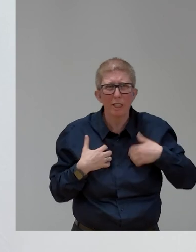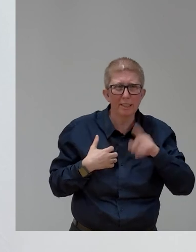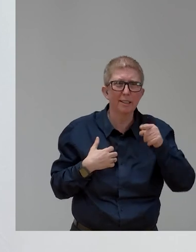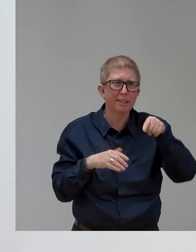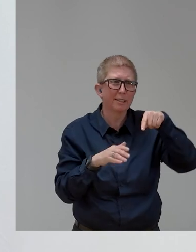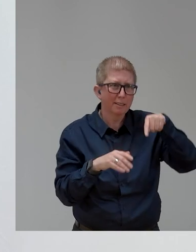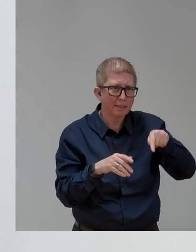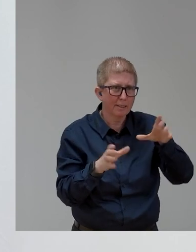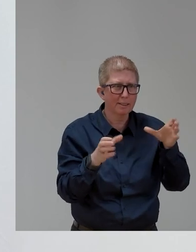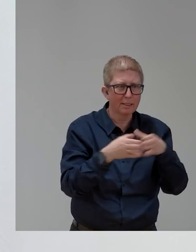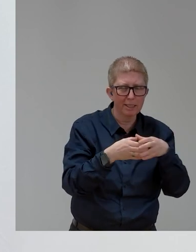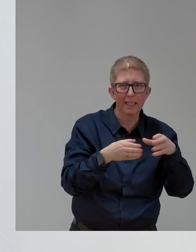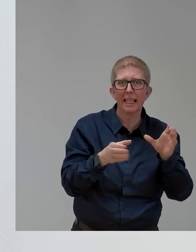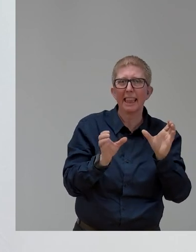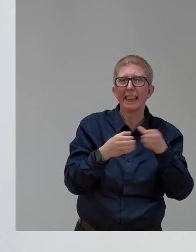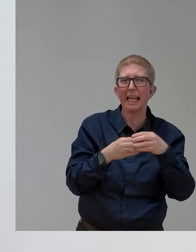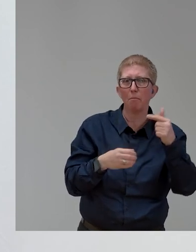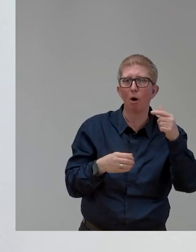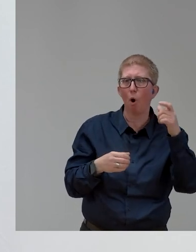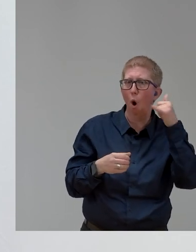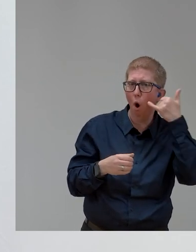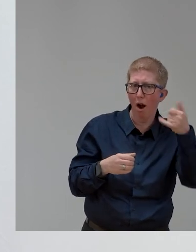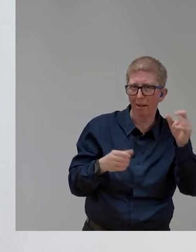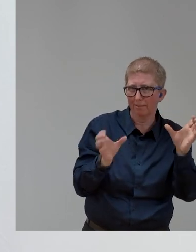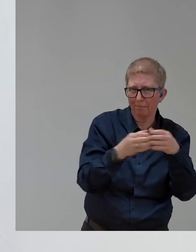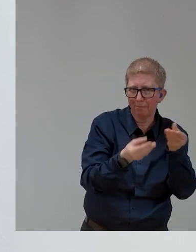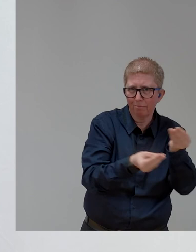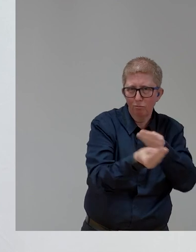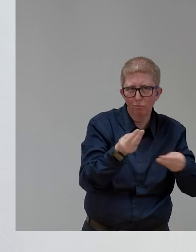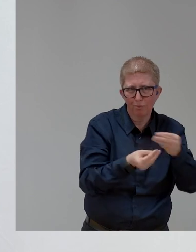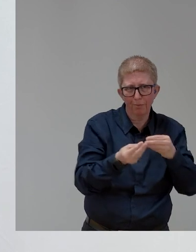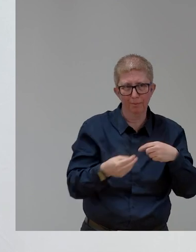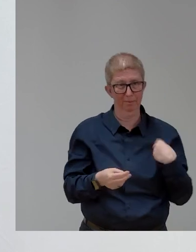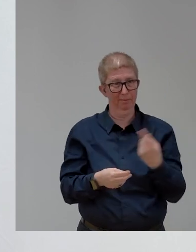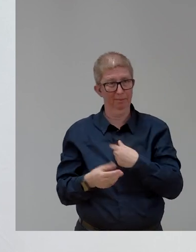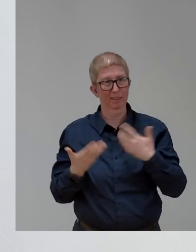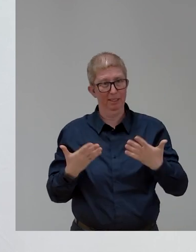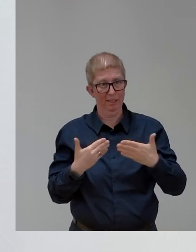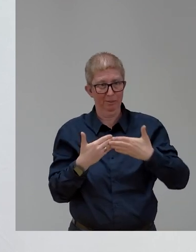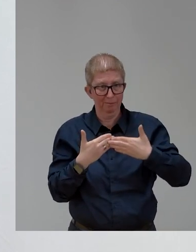we will start the next session on a point in the next minute. So we'll be back soon. See you then.